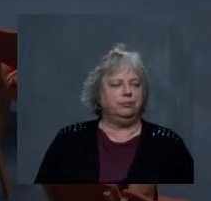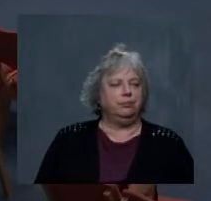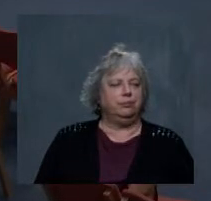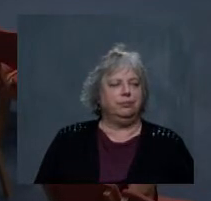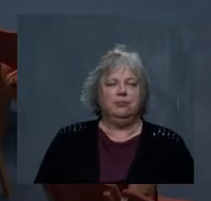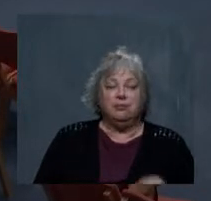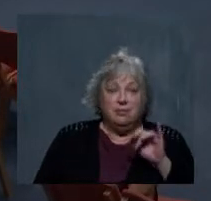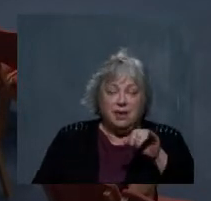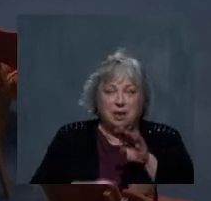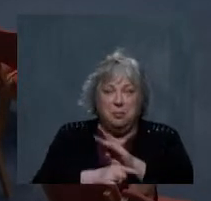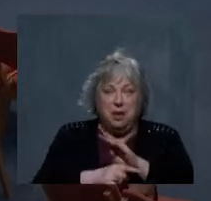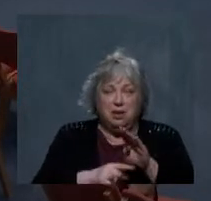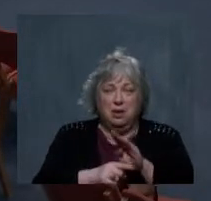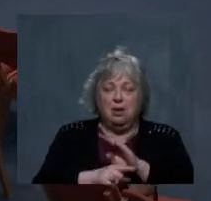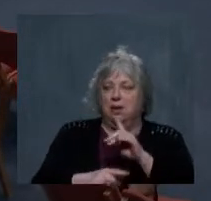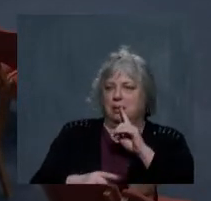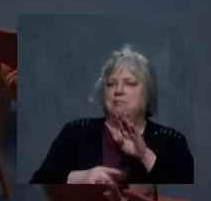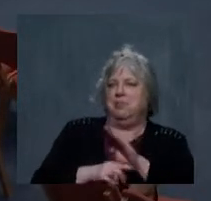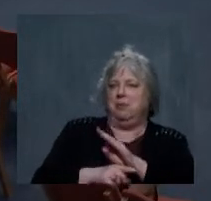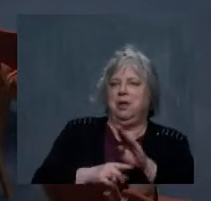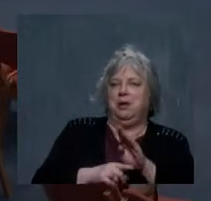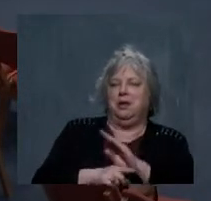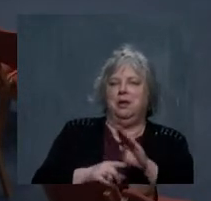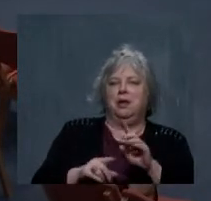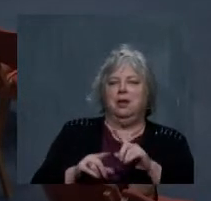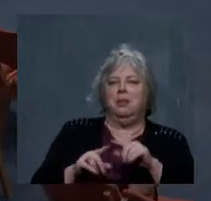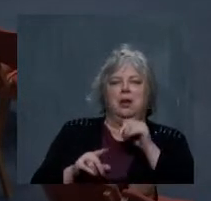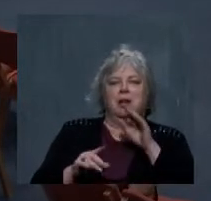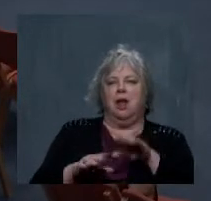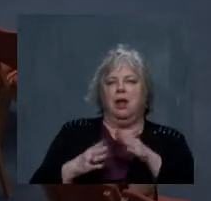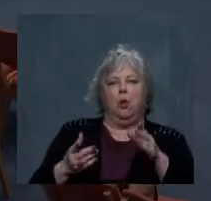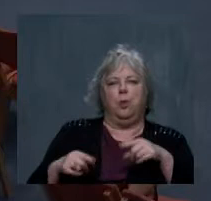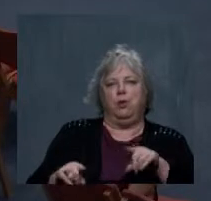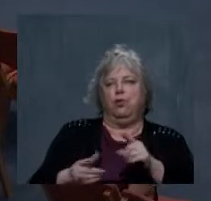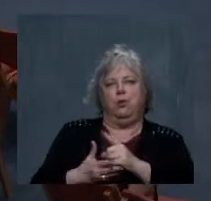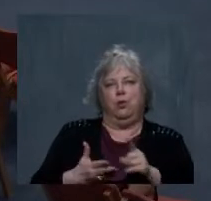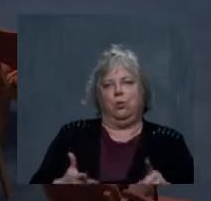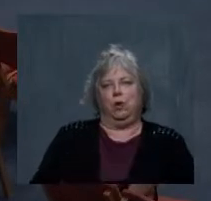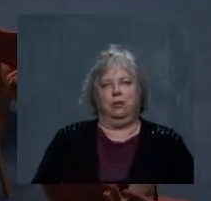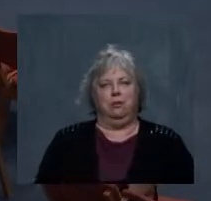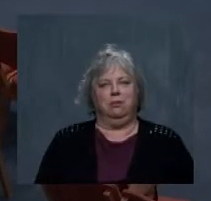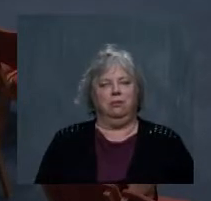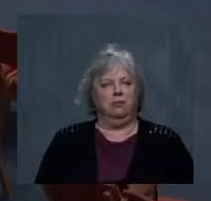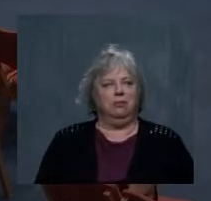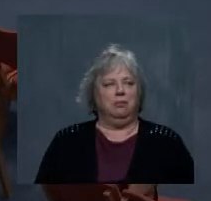Is that a business or a? It's a business, but it's not open through the week.